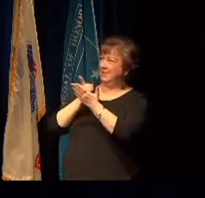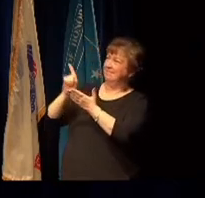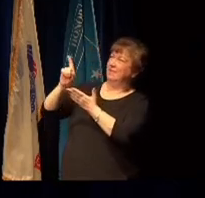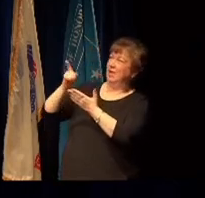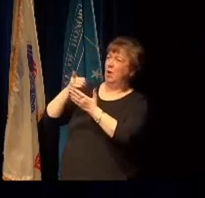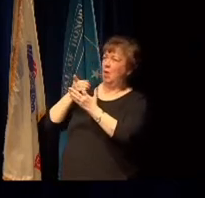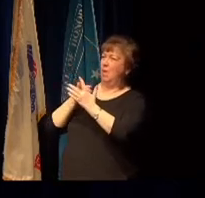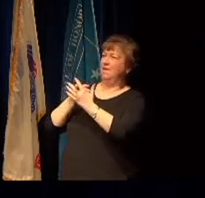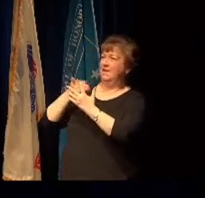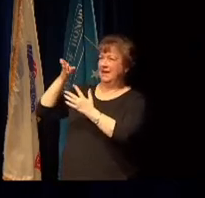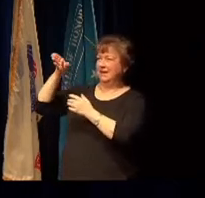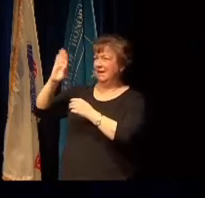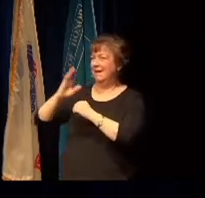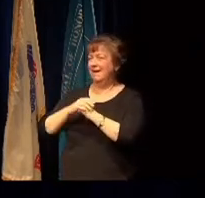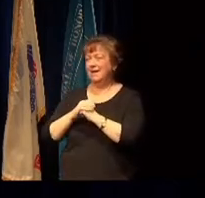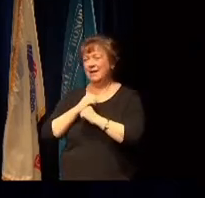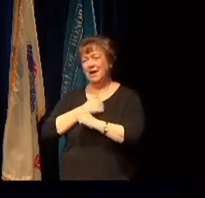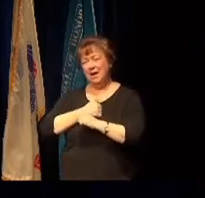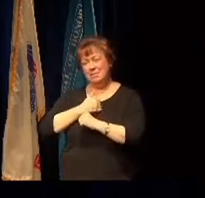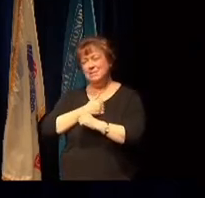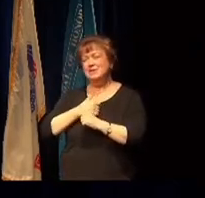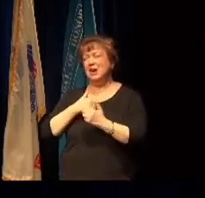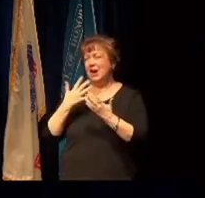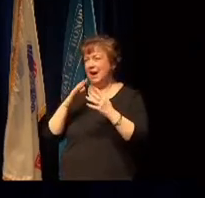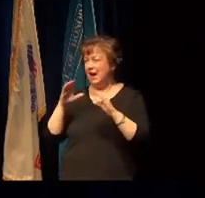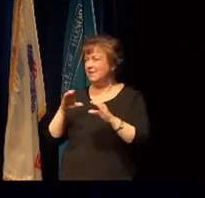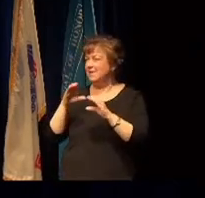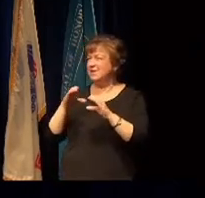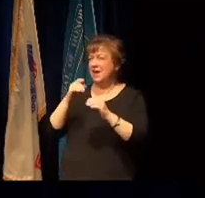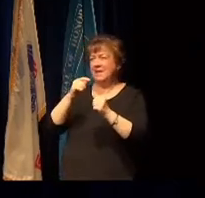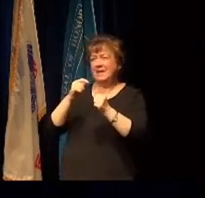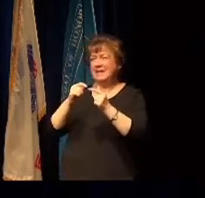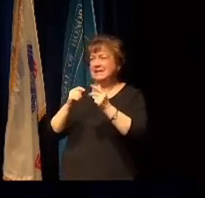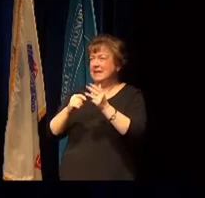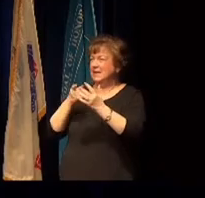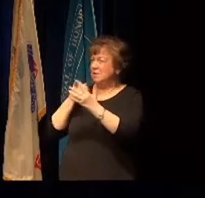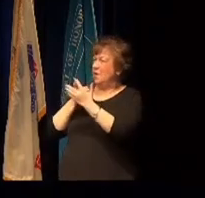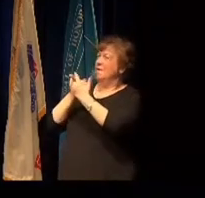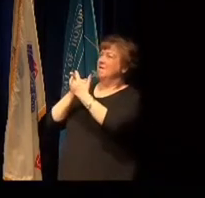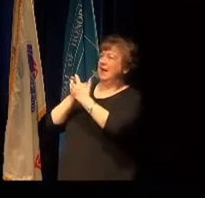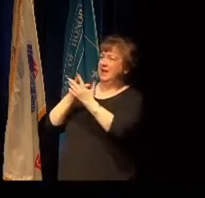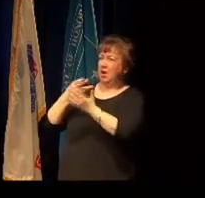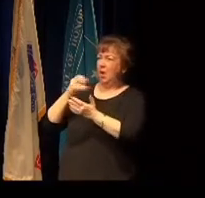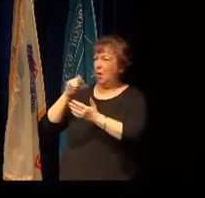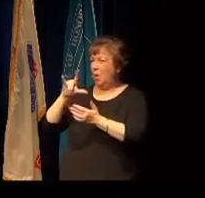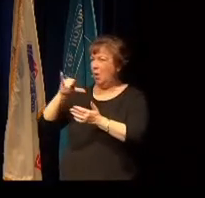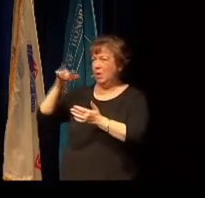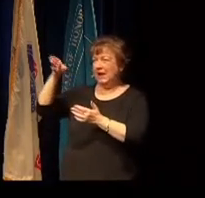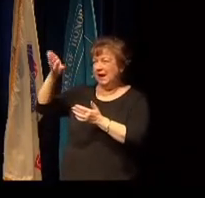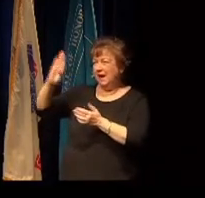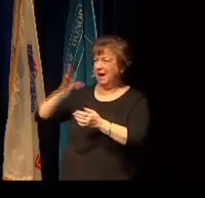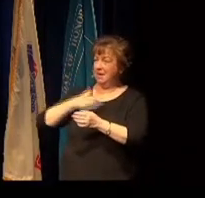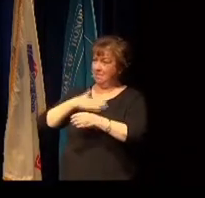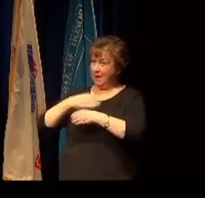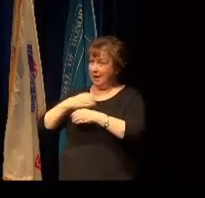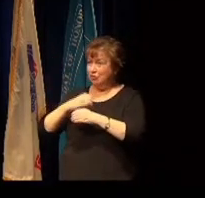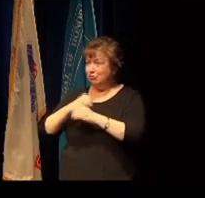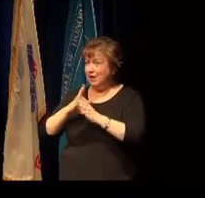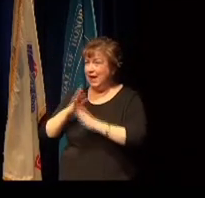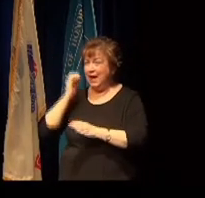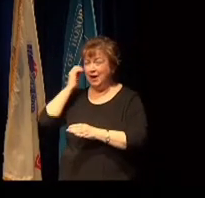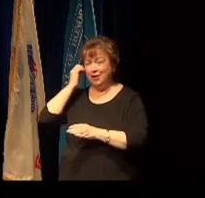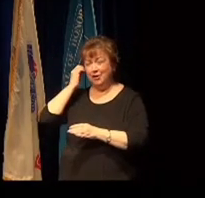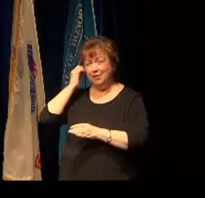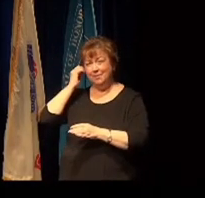I'm sorry that I've done what I've done to offend a holy God, my creator. I'm so sorry. Number two, and